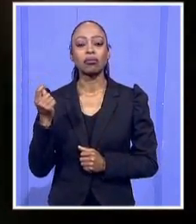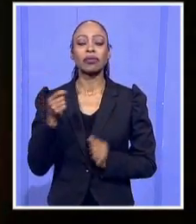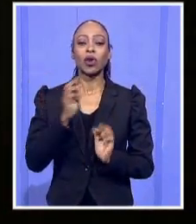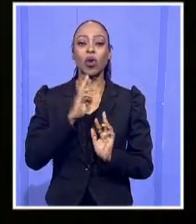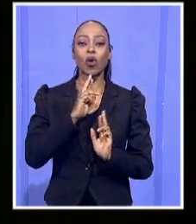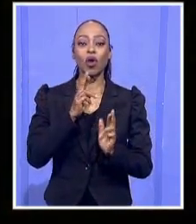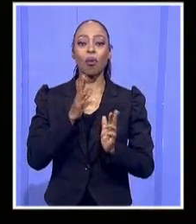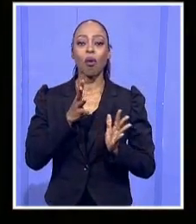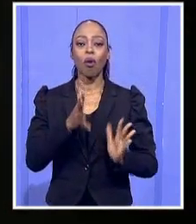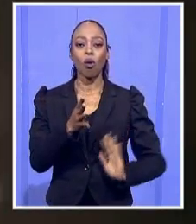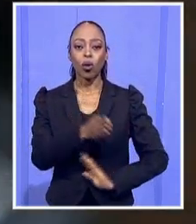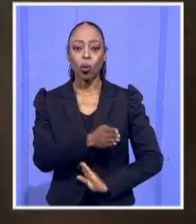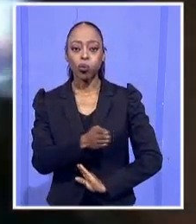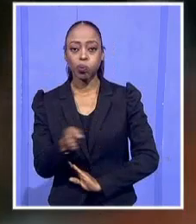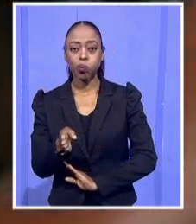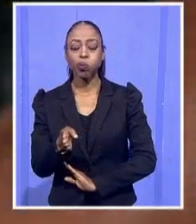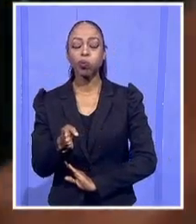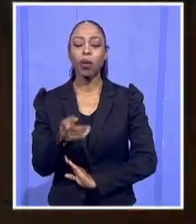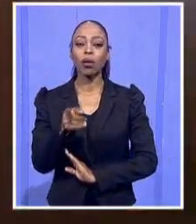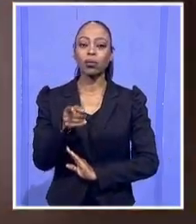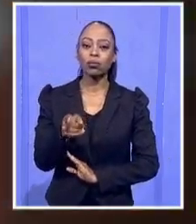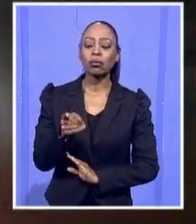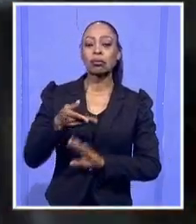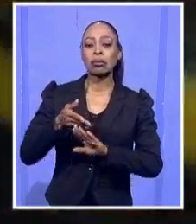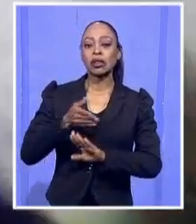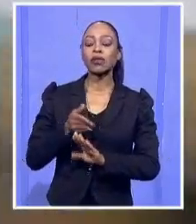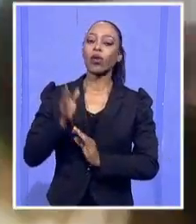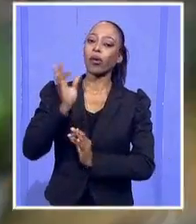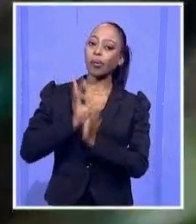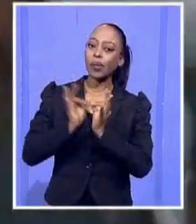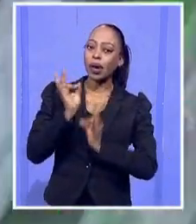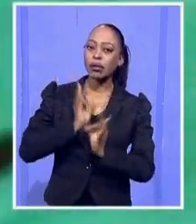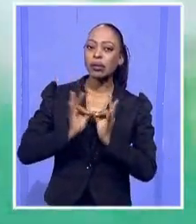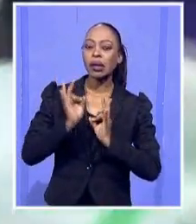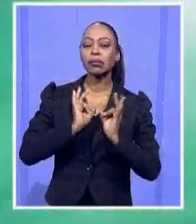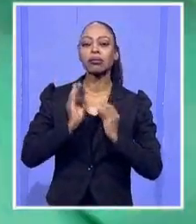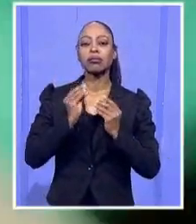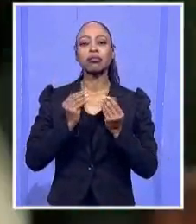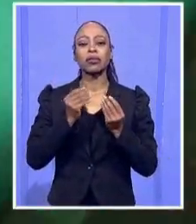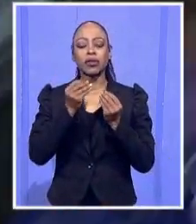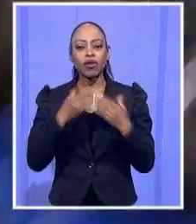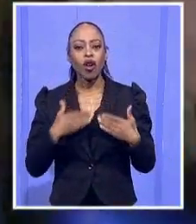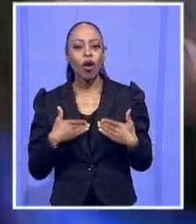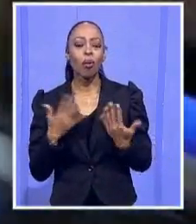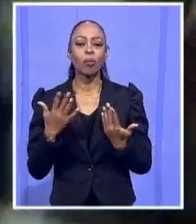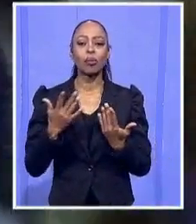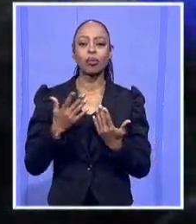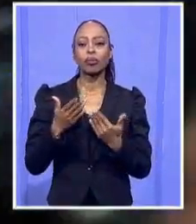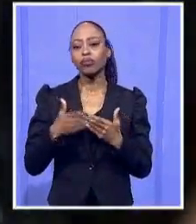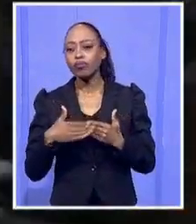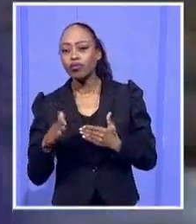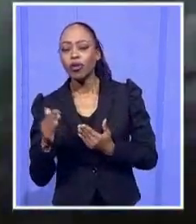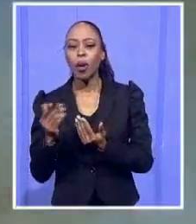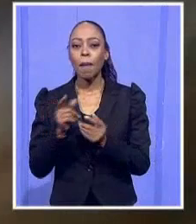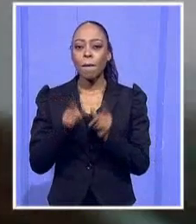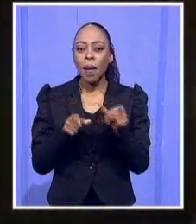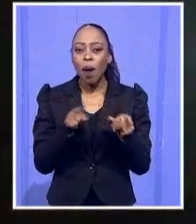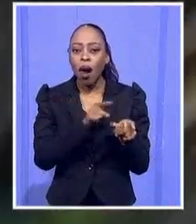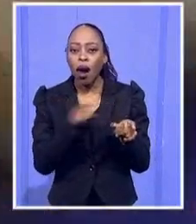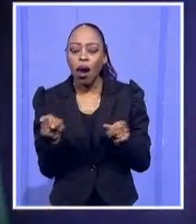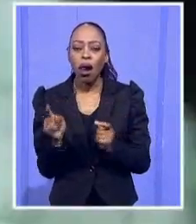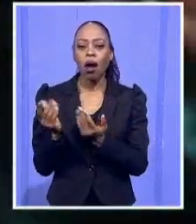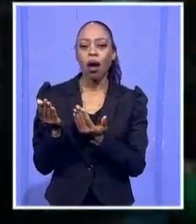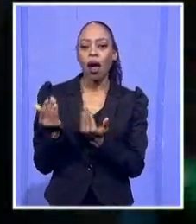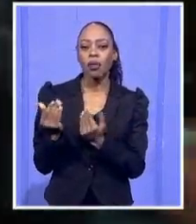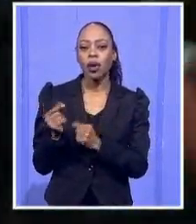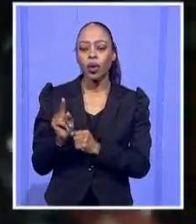there on the ground, Sarah Kimani, was earlier talking to us about the general expectation from the people of Kenya,